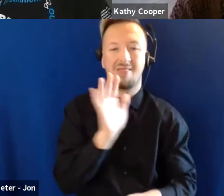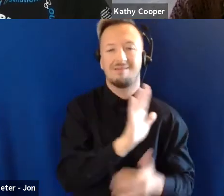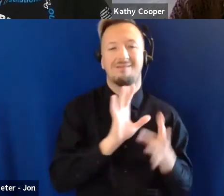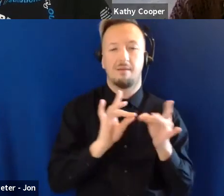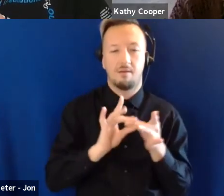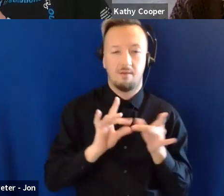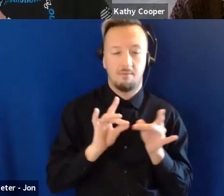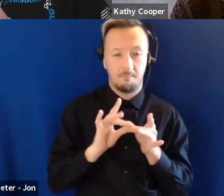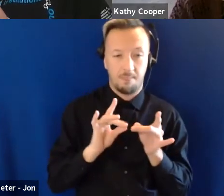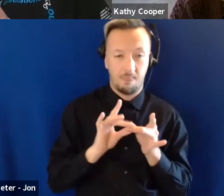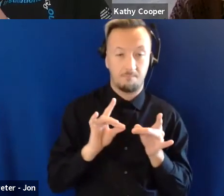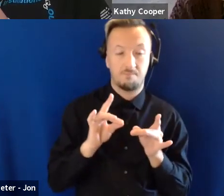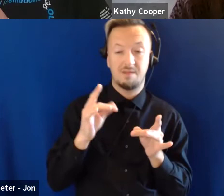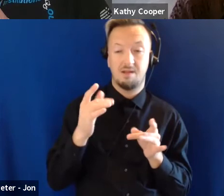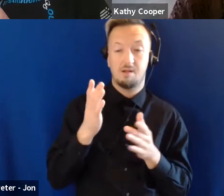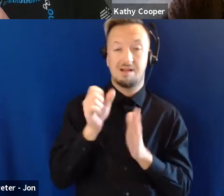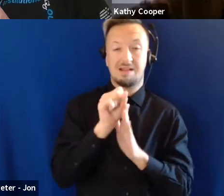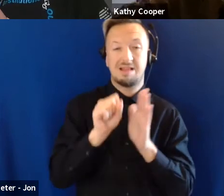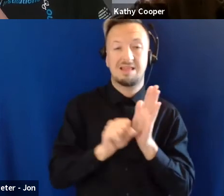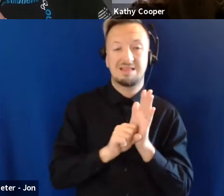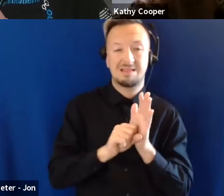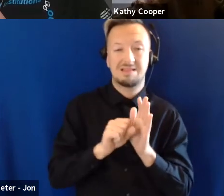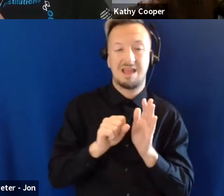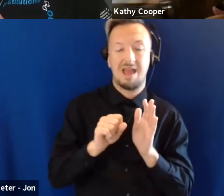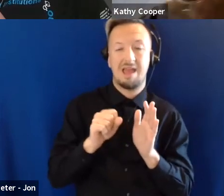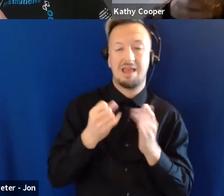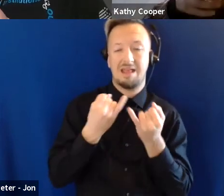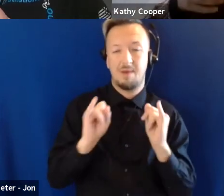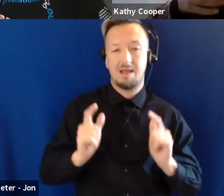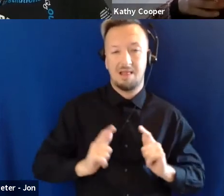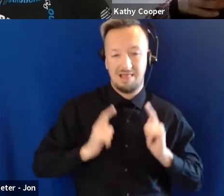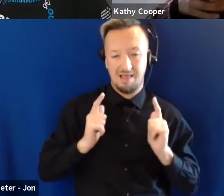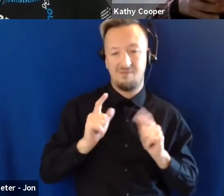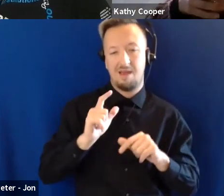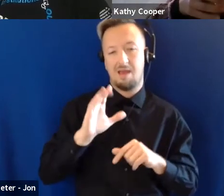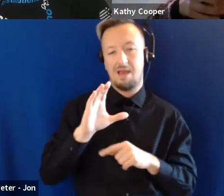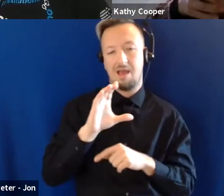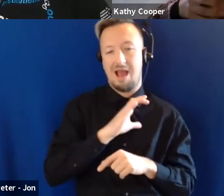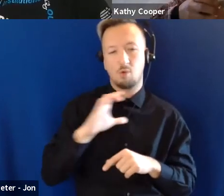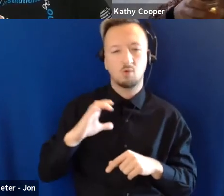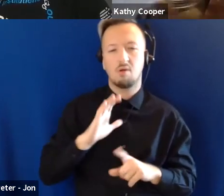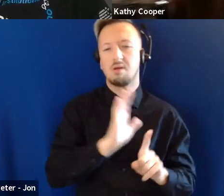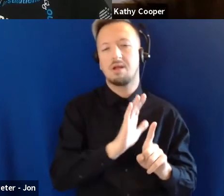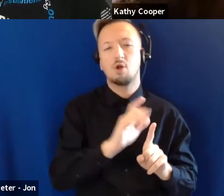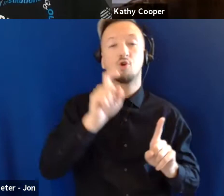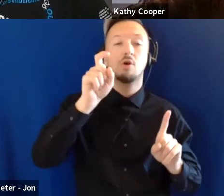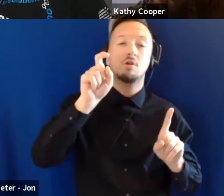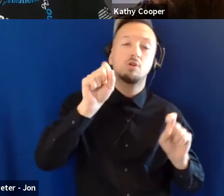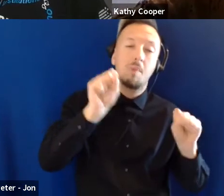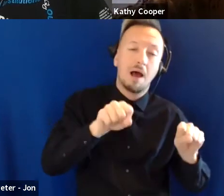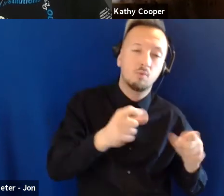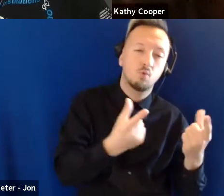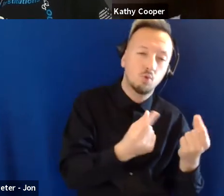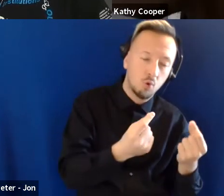There are certain things that the statewide independent living council, it says shall do, right? And those kinds of things related to the spill, development